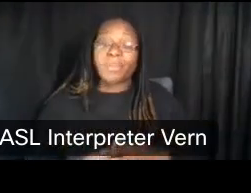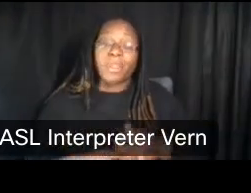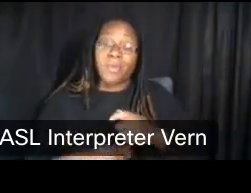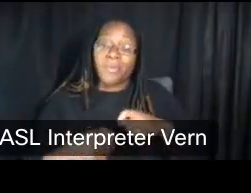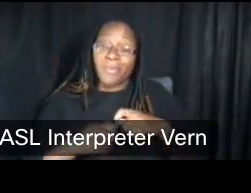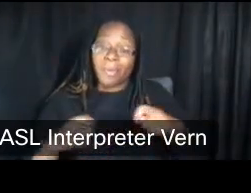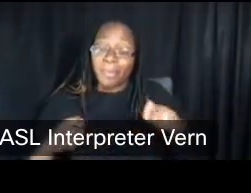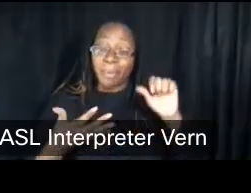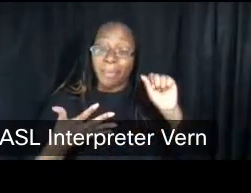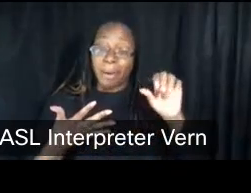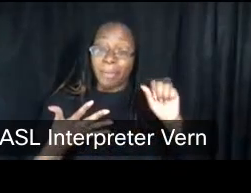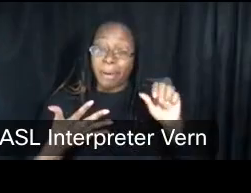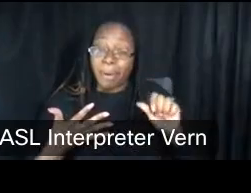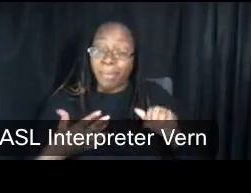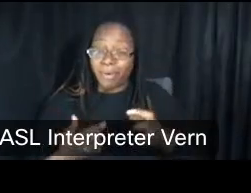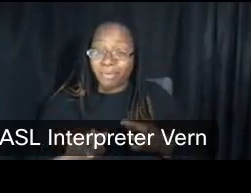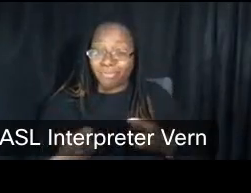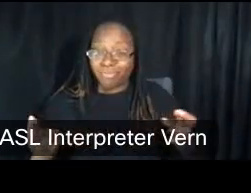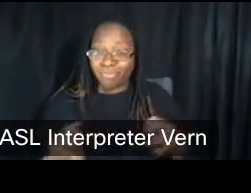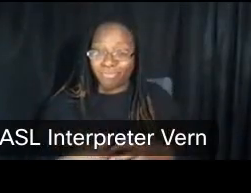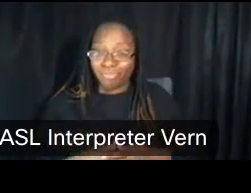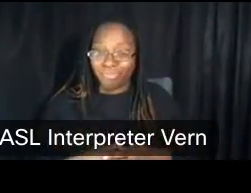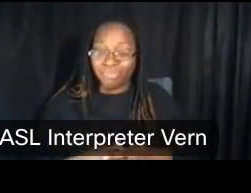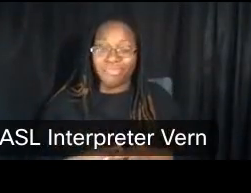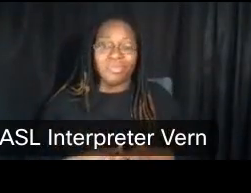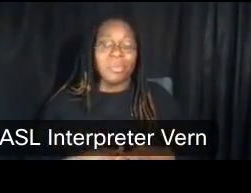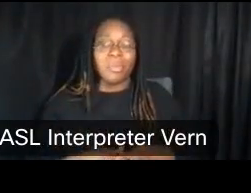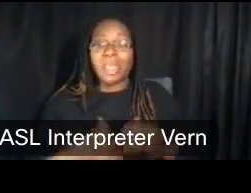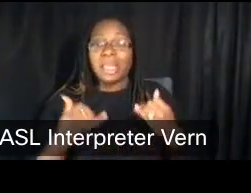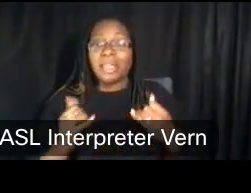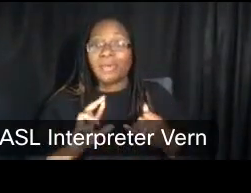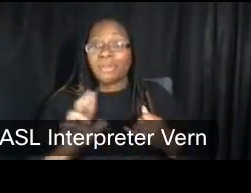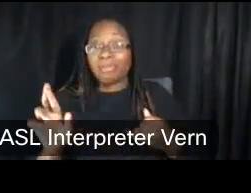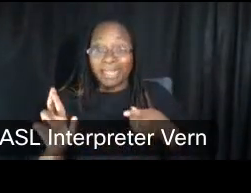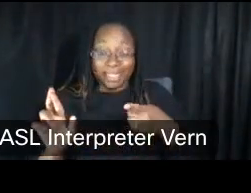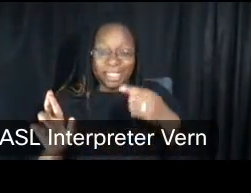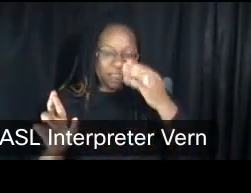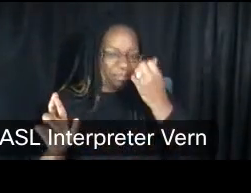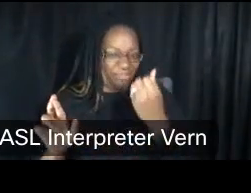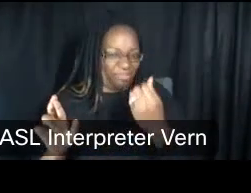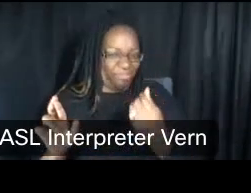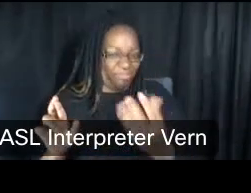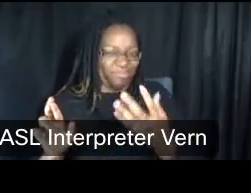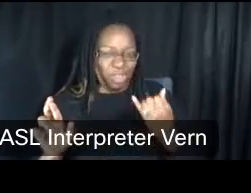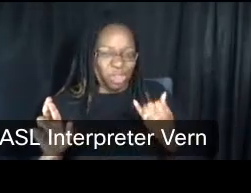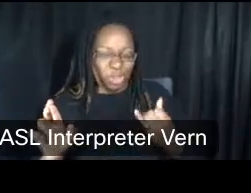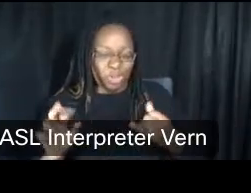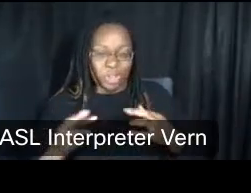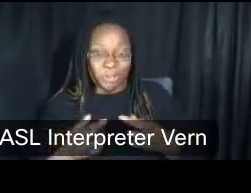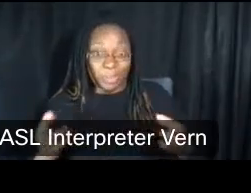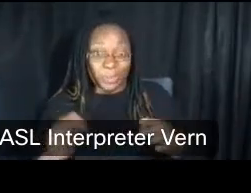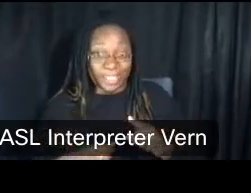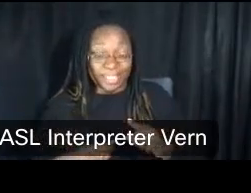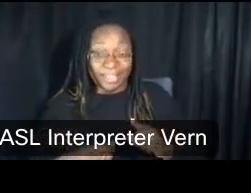resources. I want to point to a resource here on the right before we get started, which is